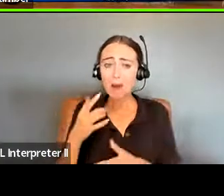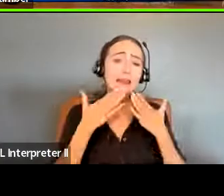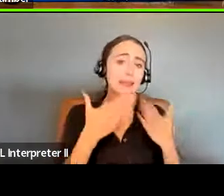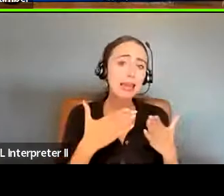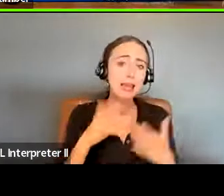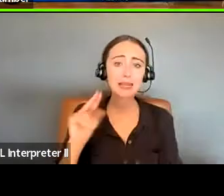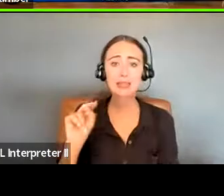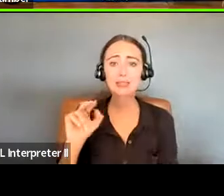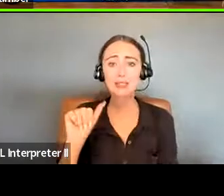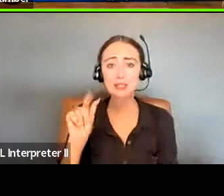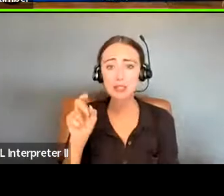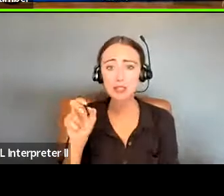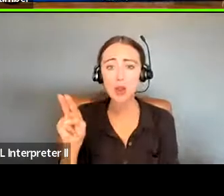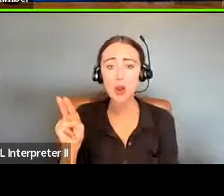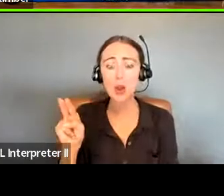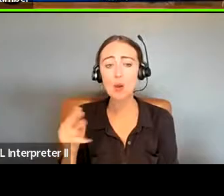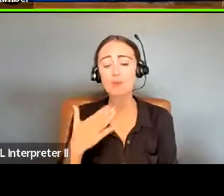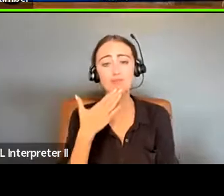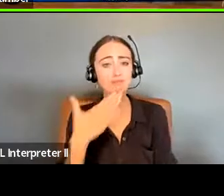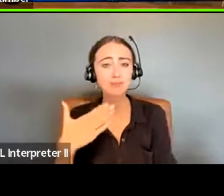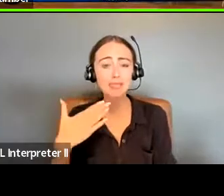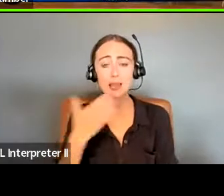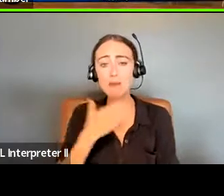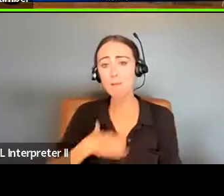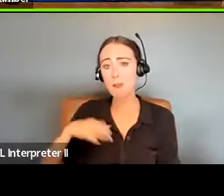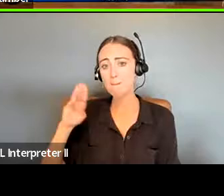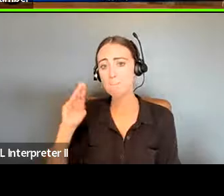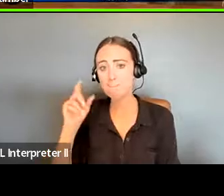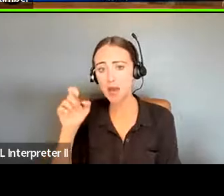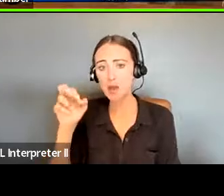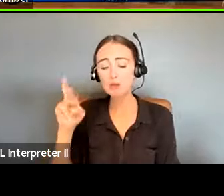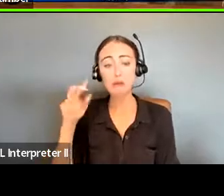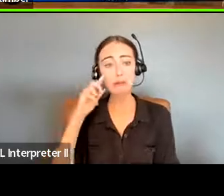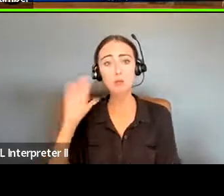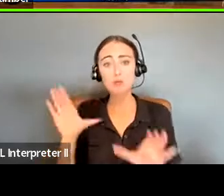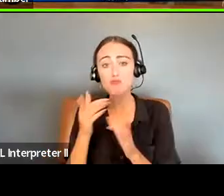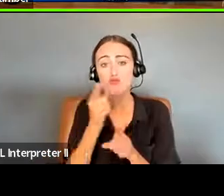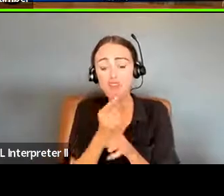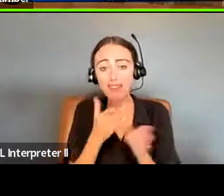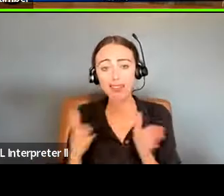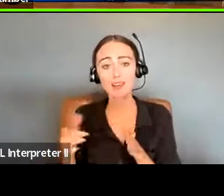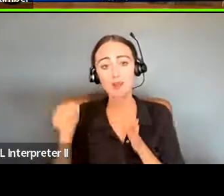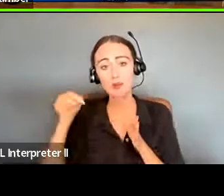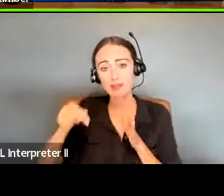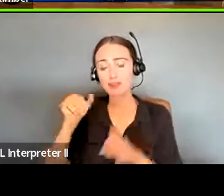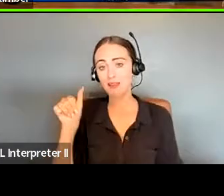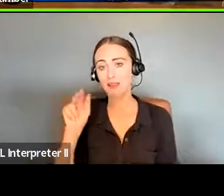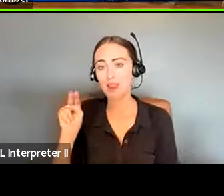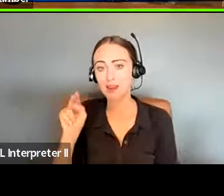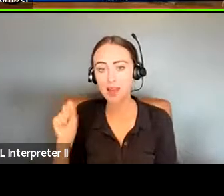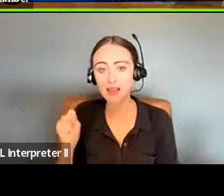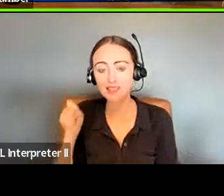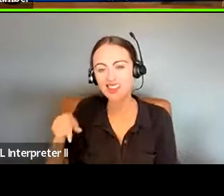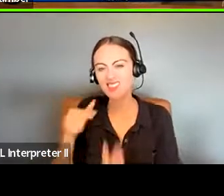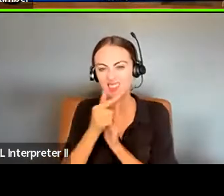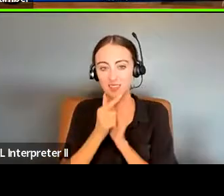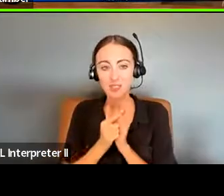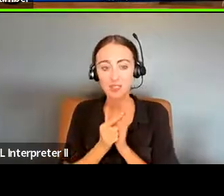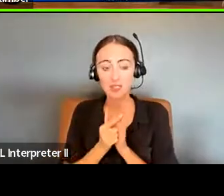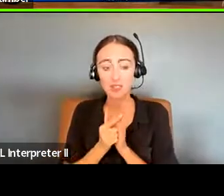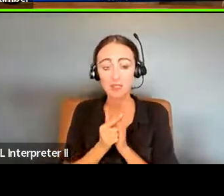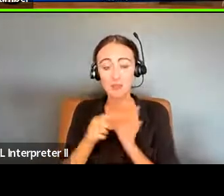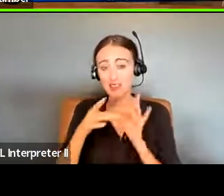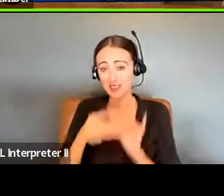Councilmember Nadeau. I want to thank Mayor Bowser. I think we're doing the right thing with this ANS and with this legislation. On